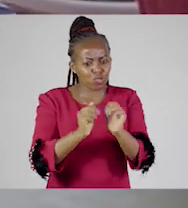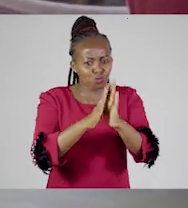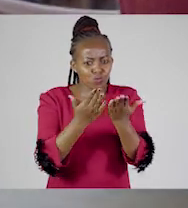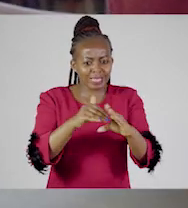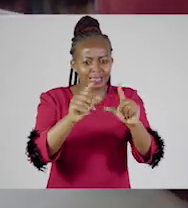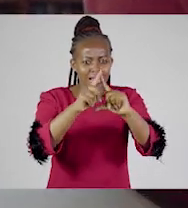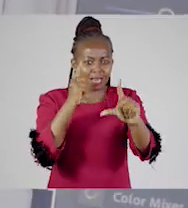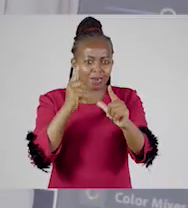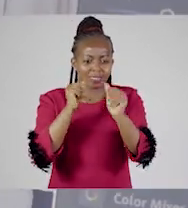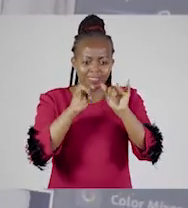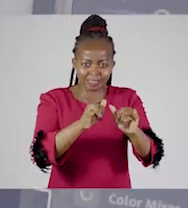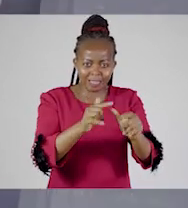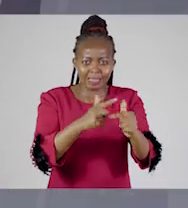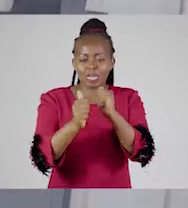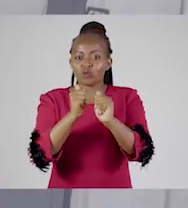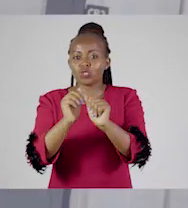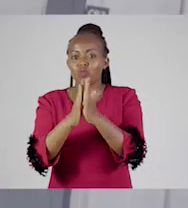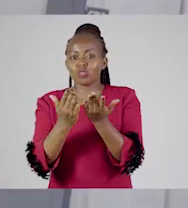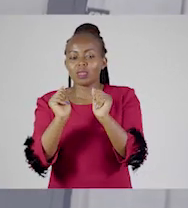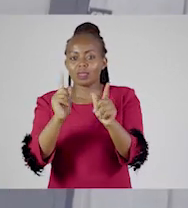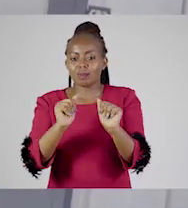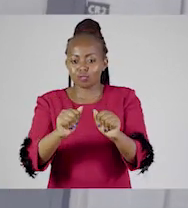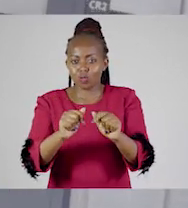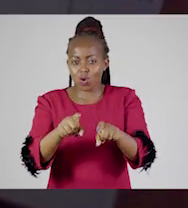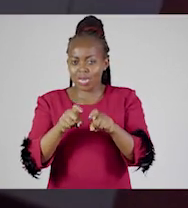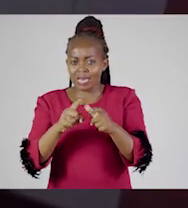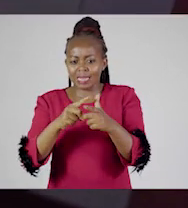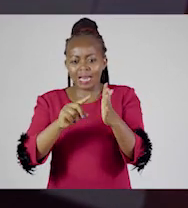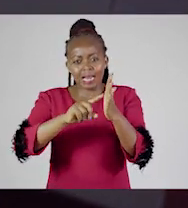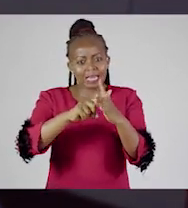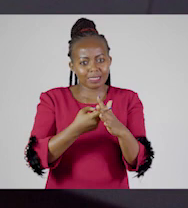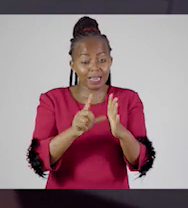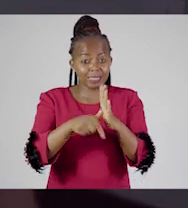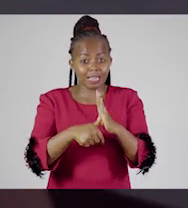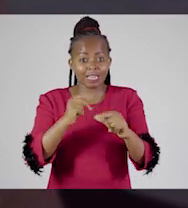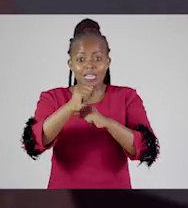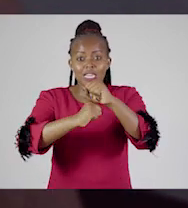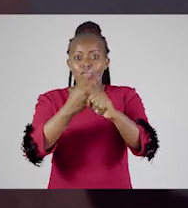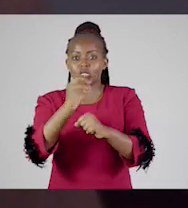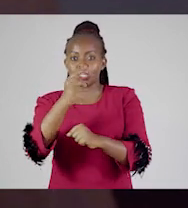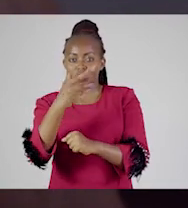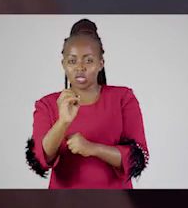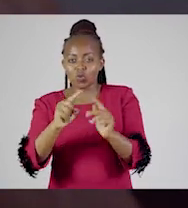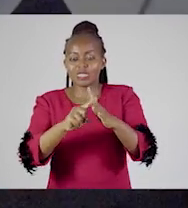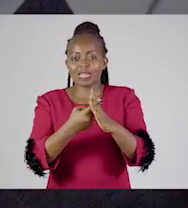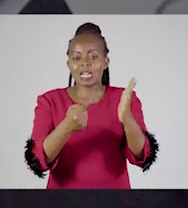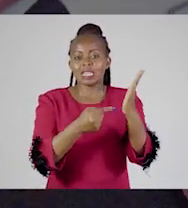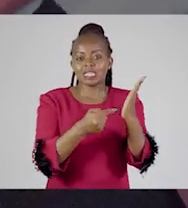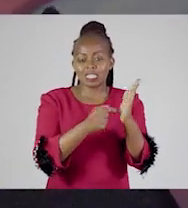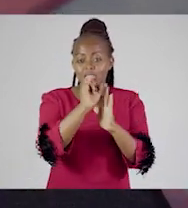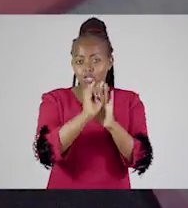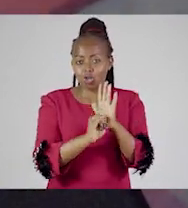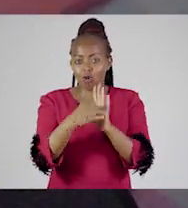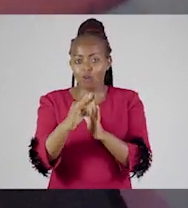books in the library were going to stay and which ones were going to be weeded. Later on in 2020, we also proceeded to now begin the